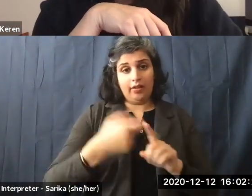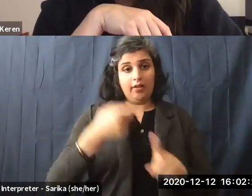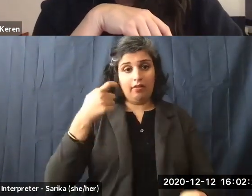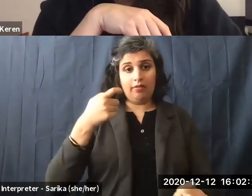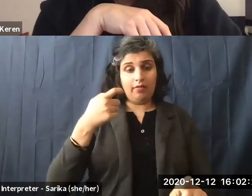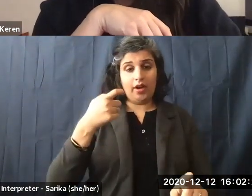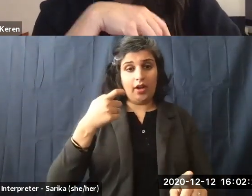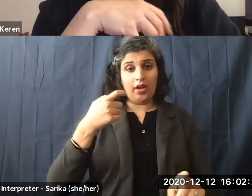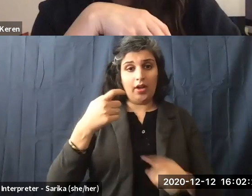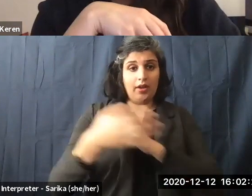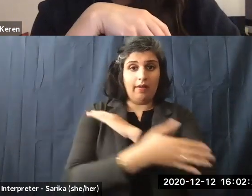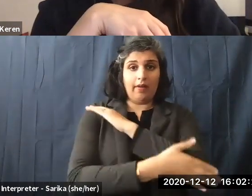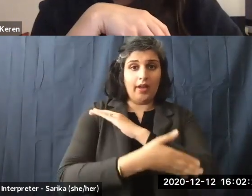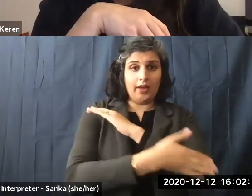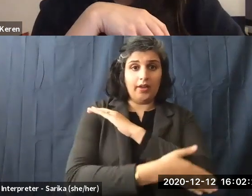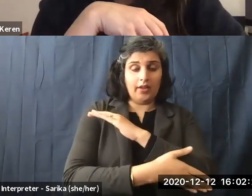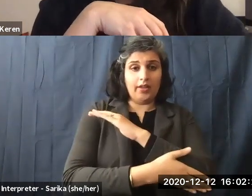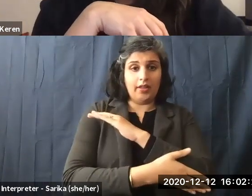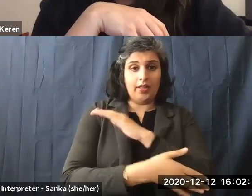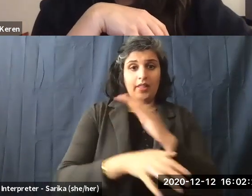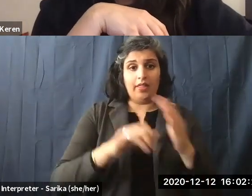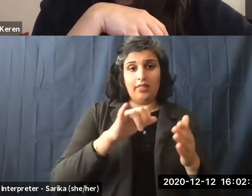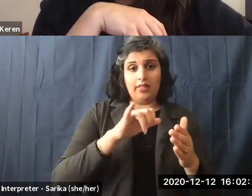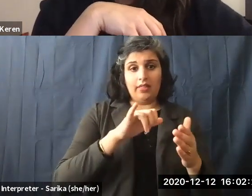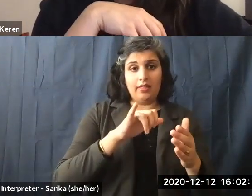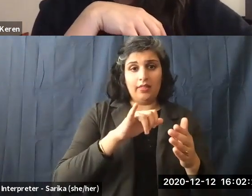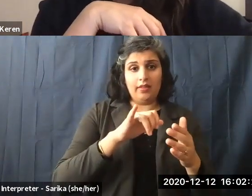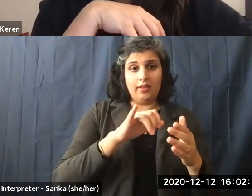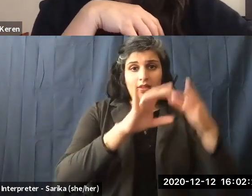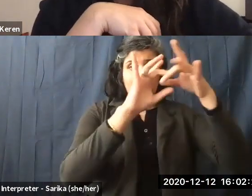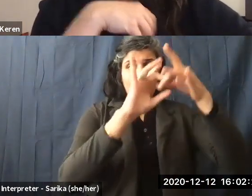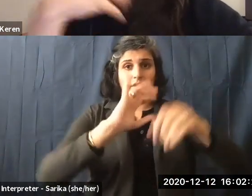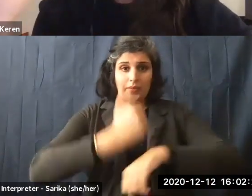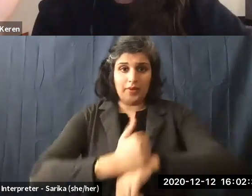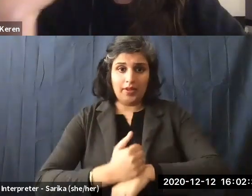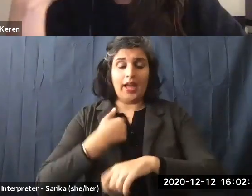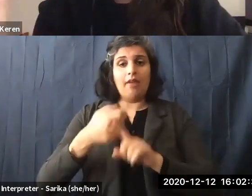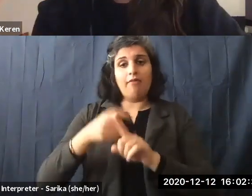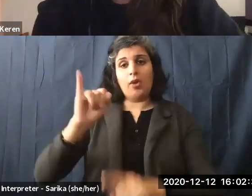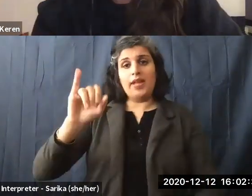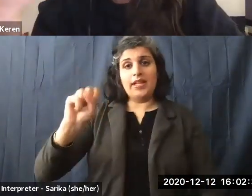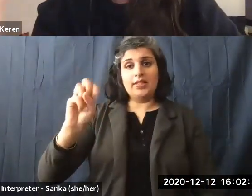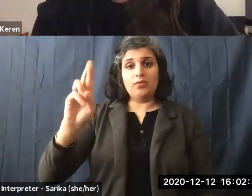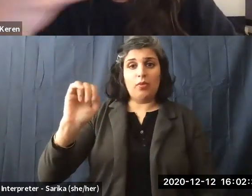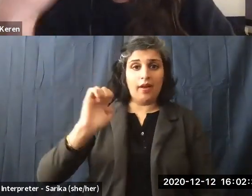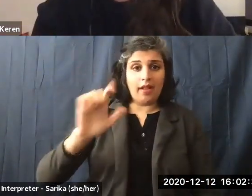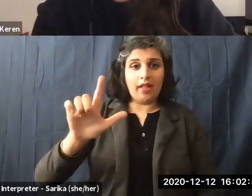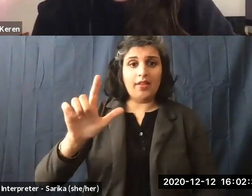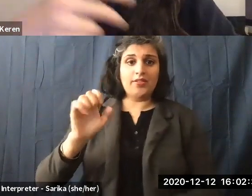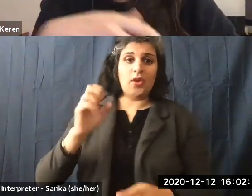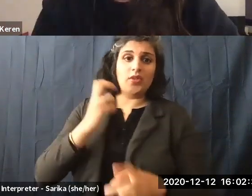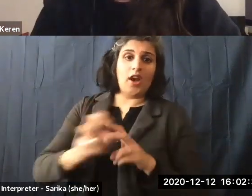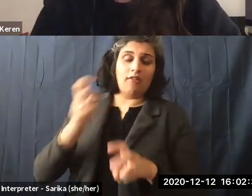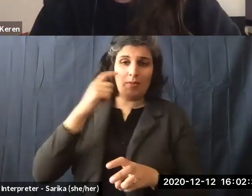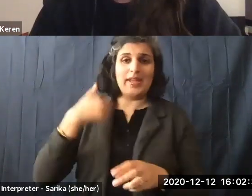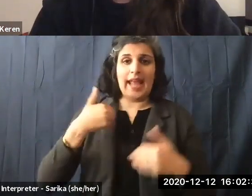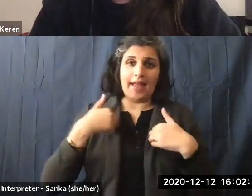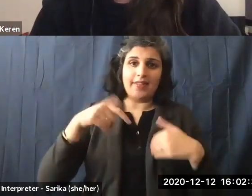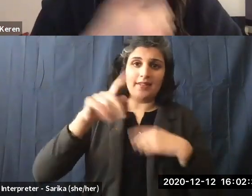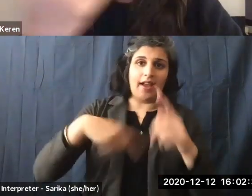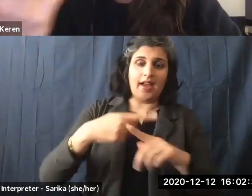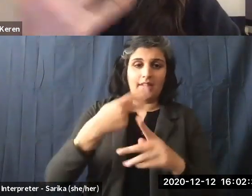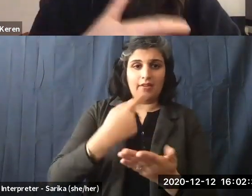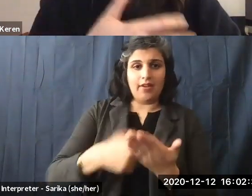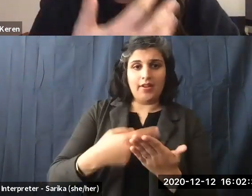a country that personally is founded in similar ways. I'm from Israel. And of course we, it's hard for me to have this conversation and not